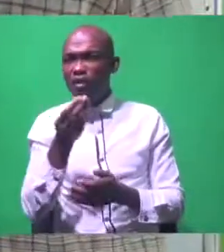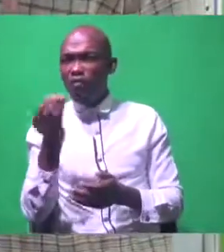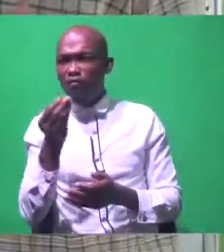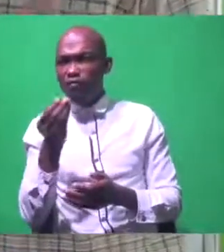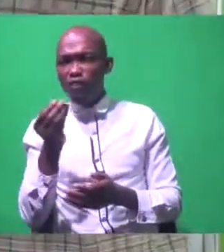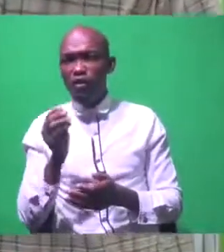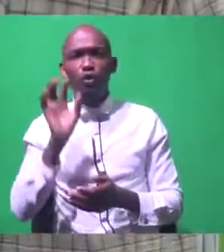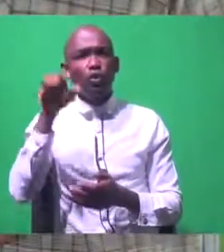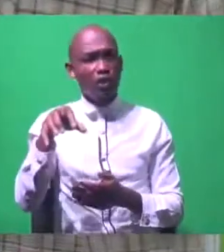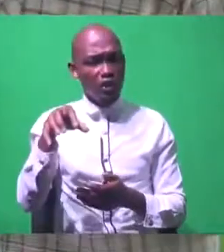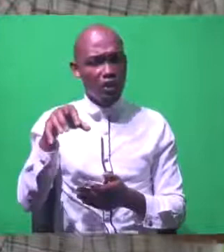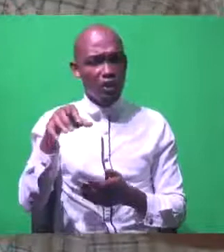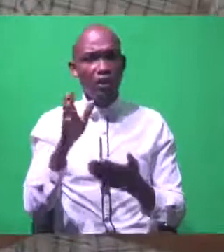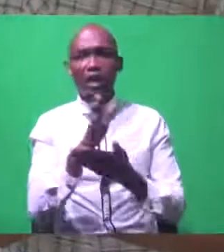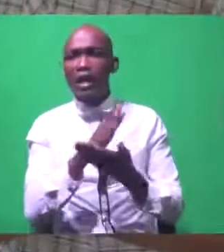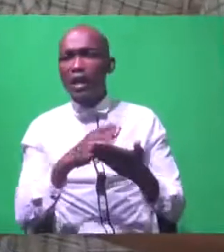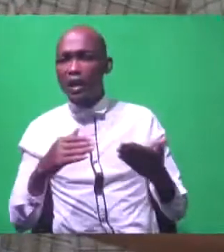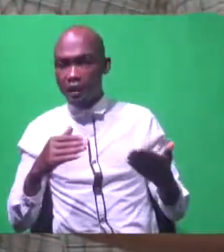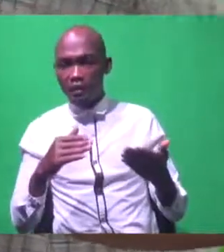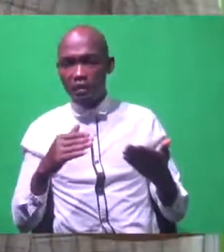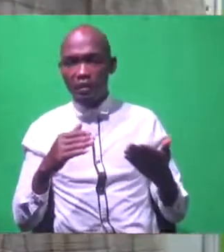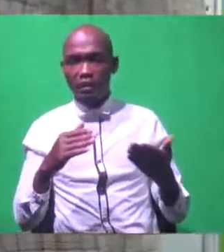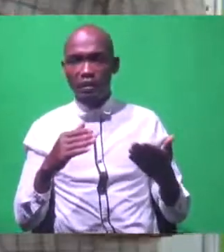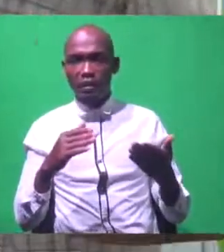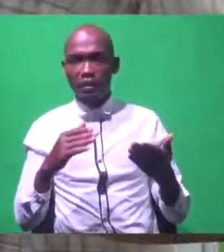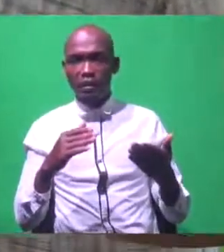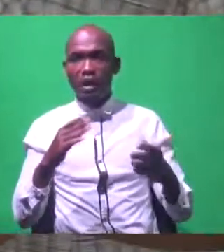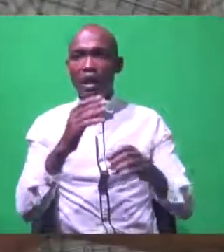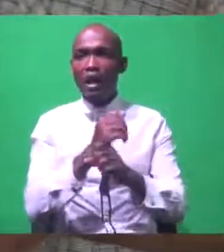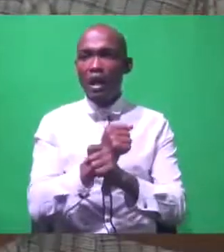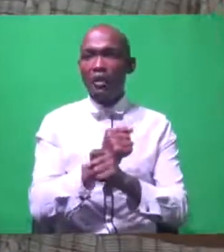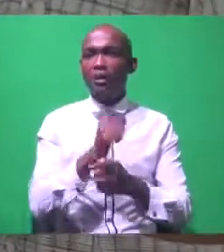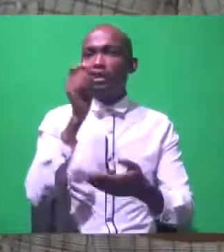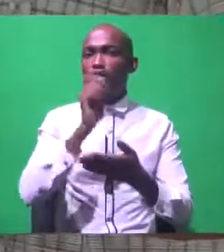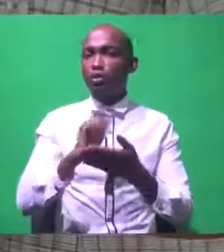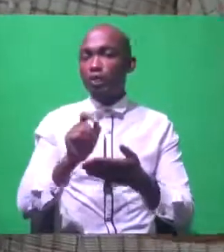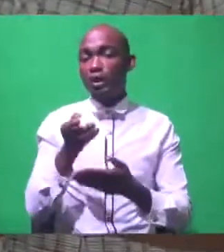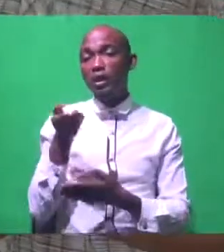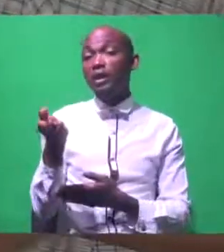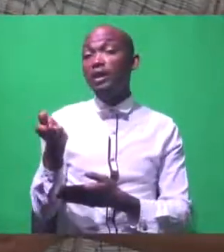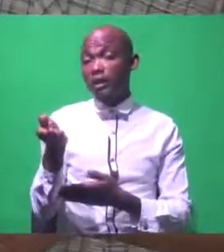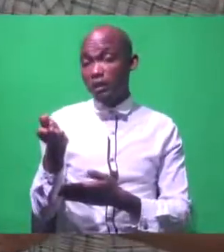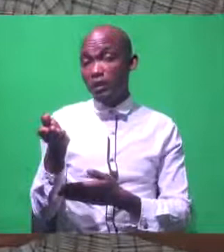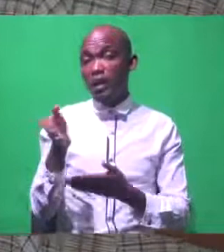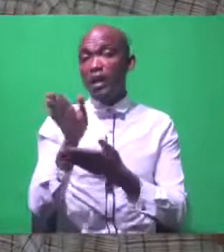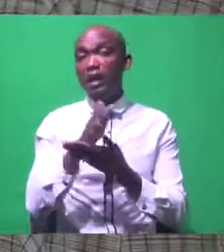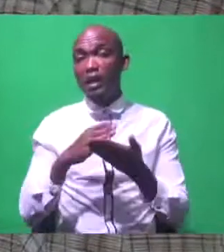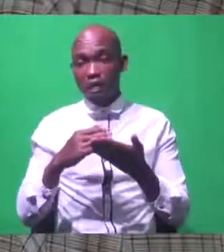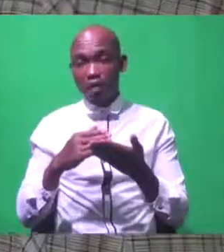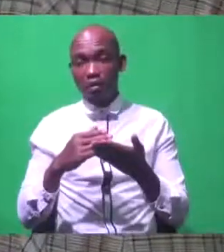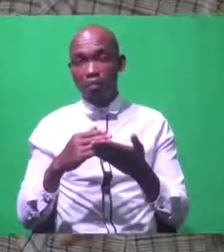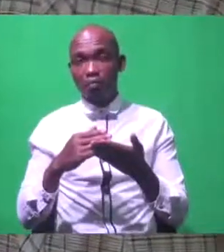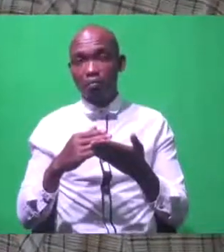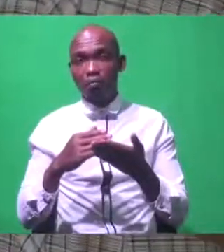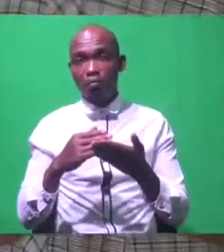very few areas had schools. And these areas were the